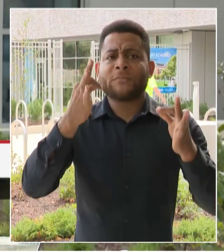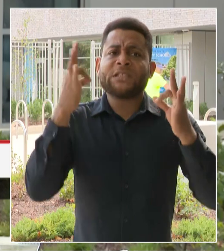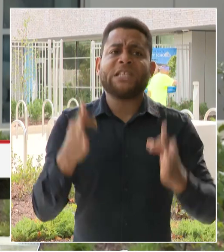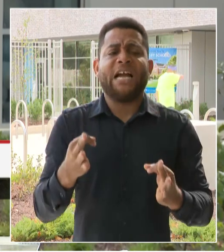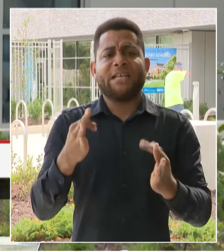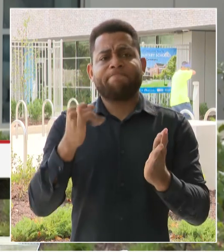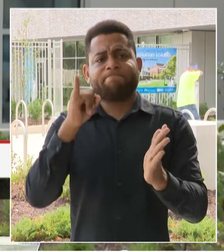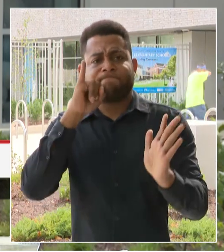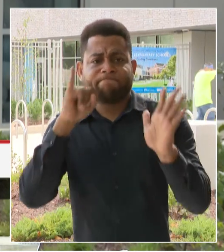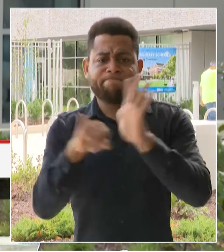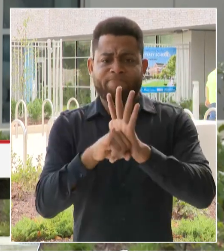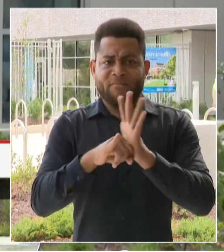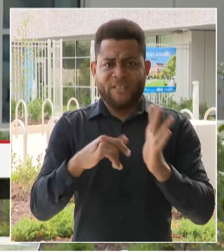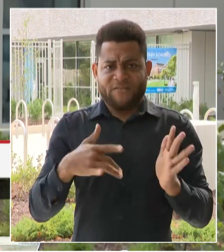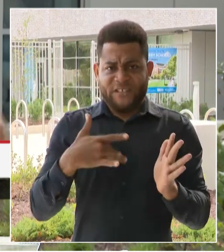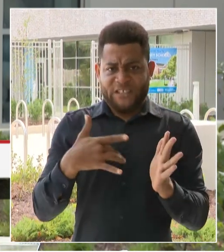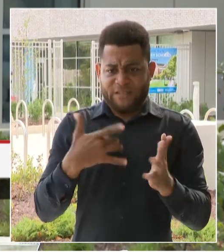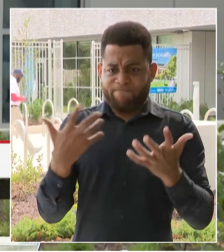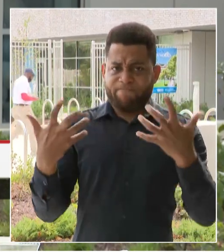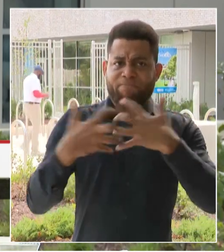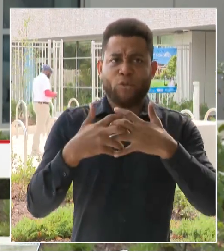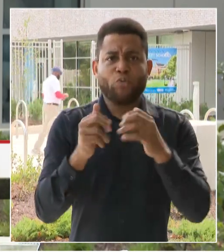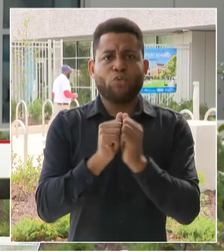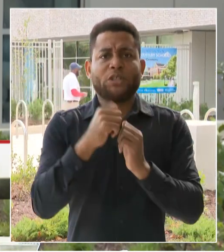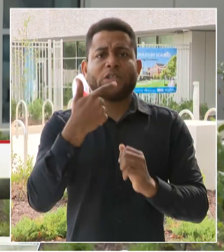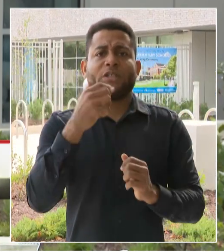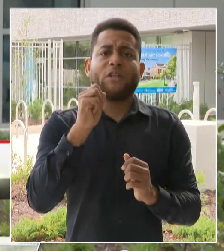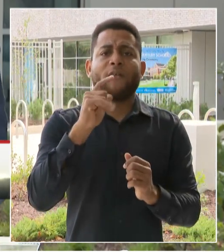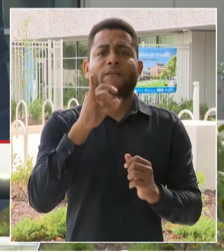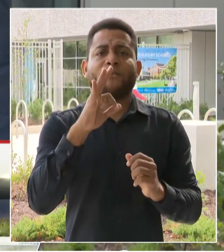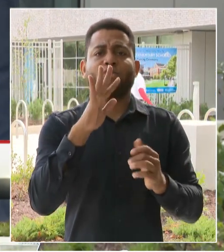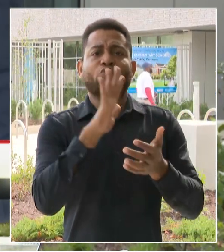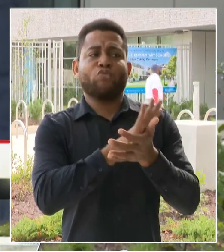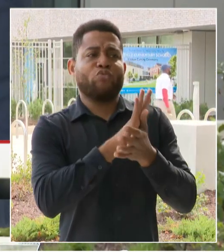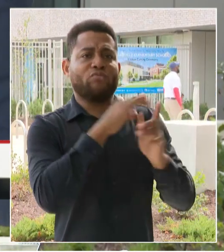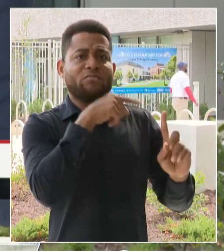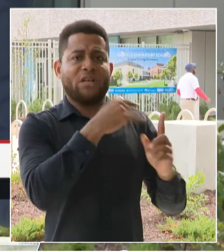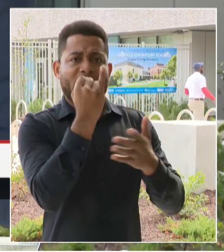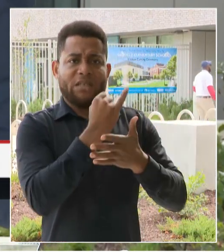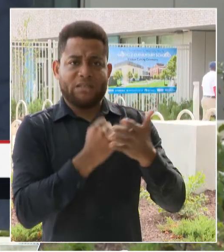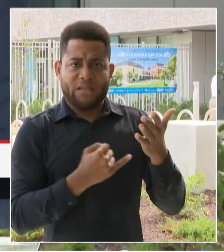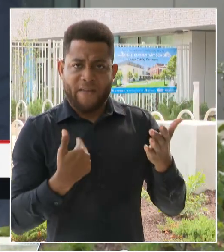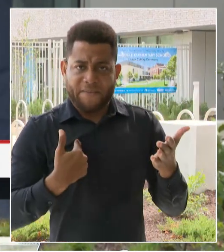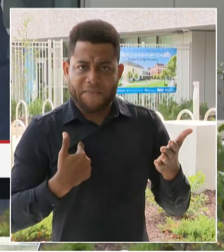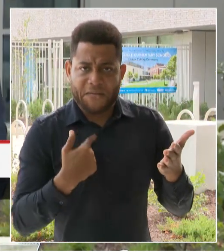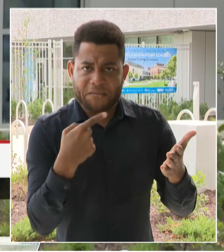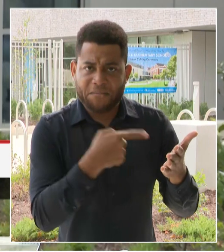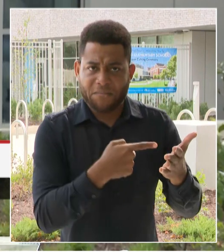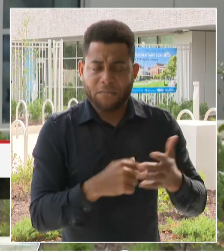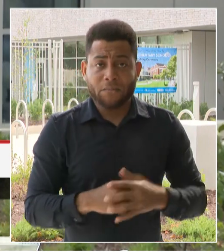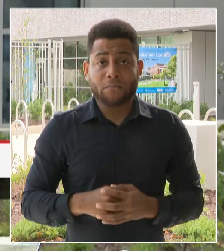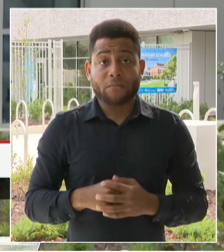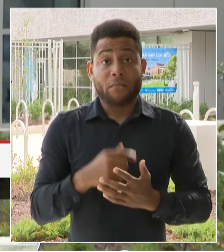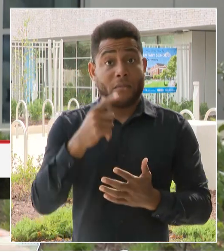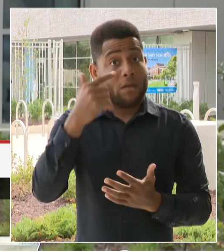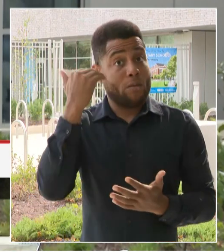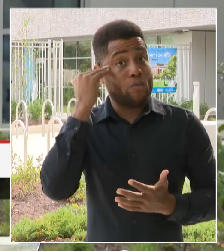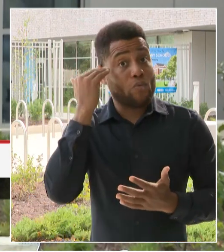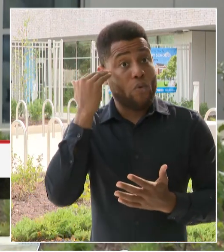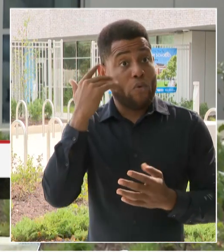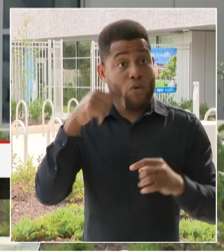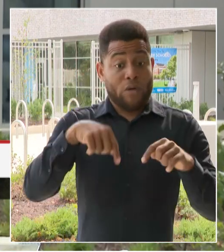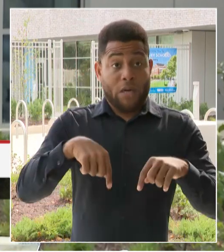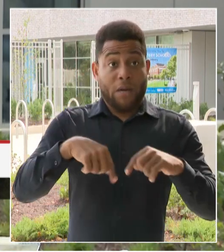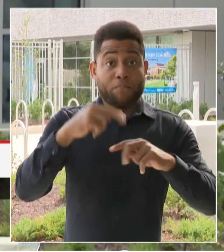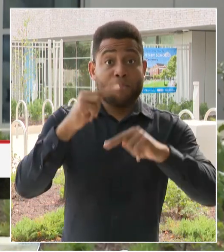to enjoy for years to come. We also know that modernizations like these really take a village to make it happen. And I'm really